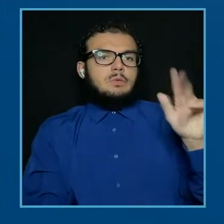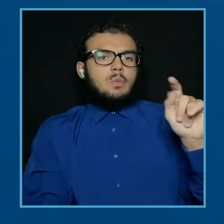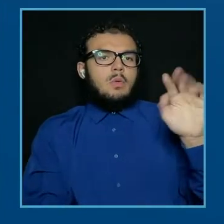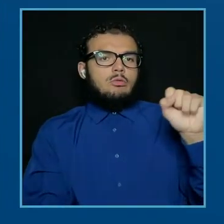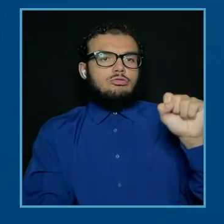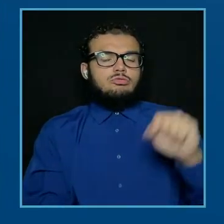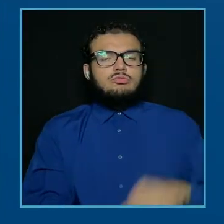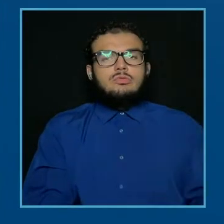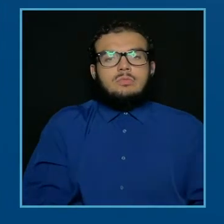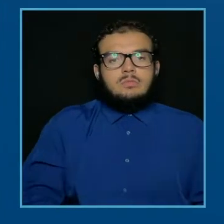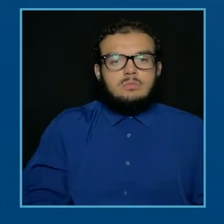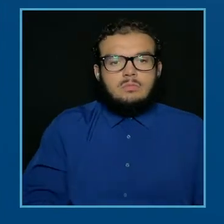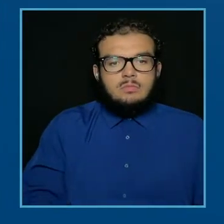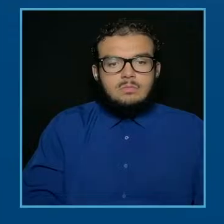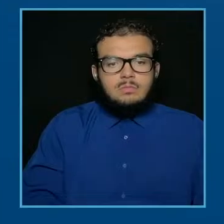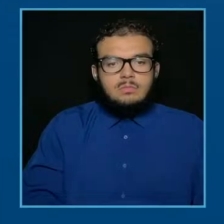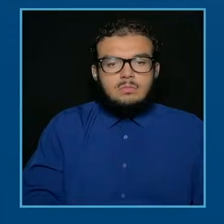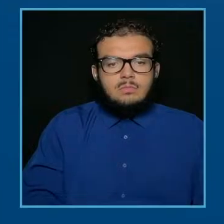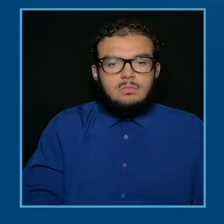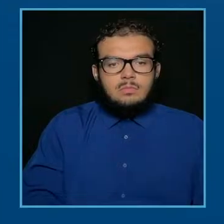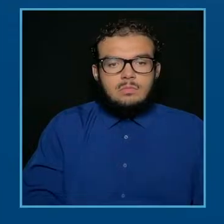Walters?